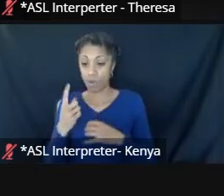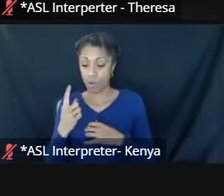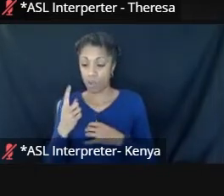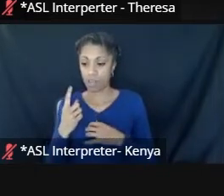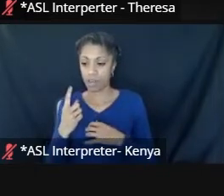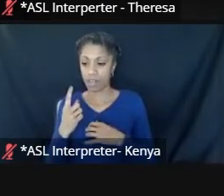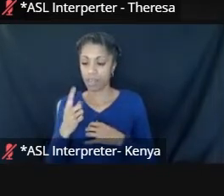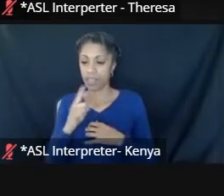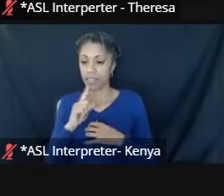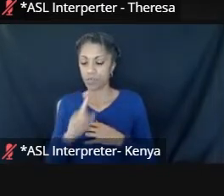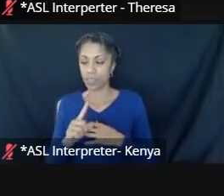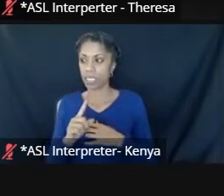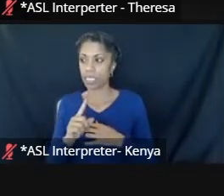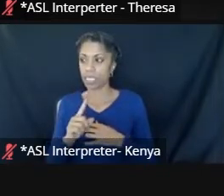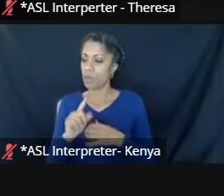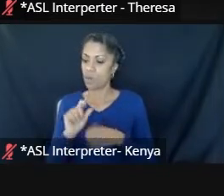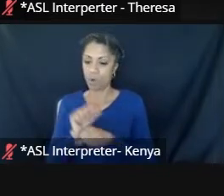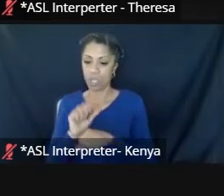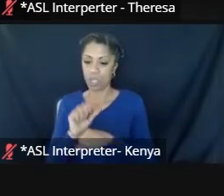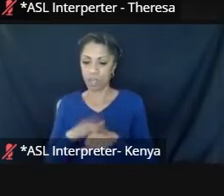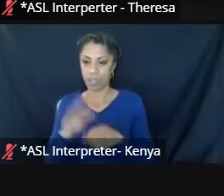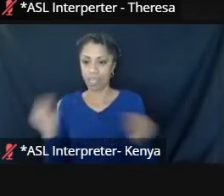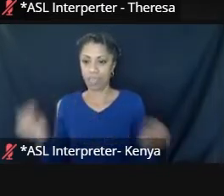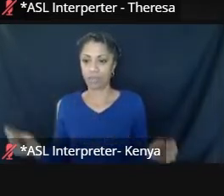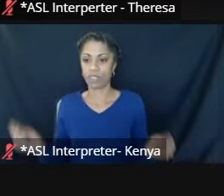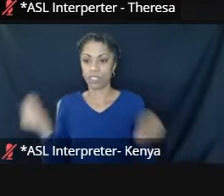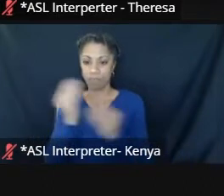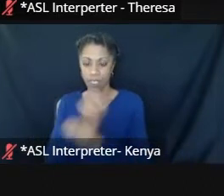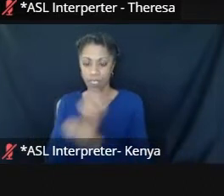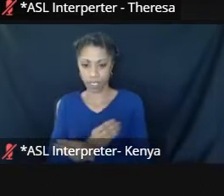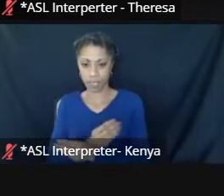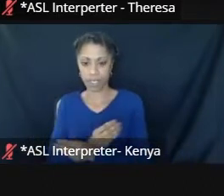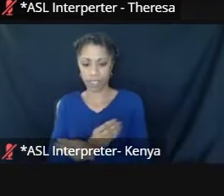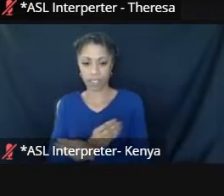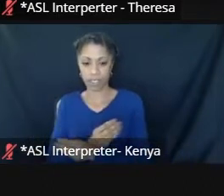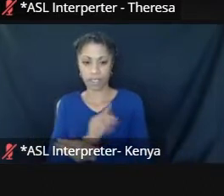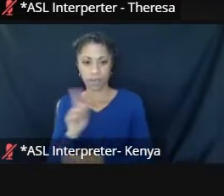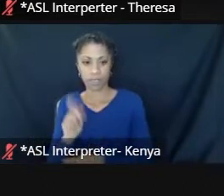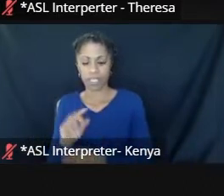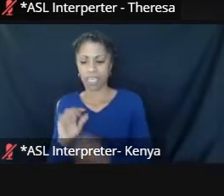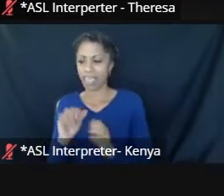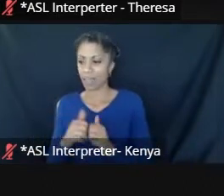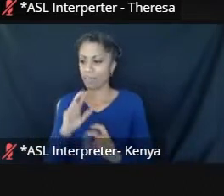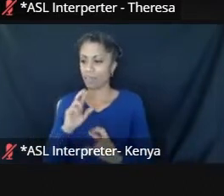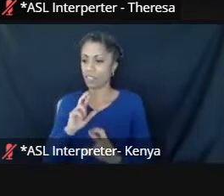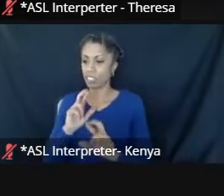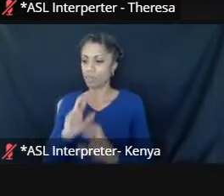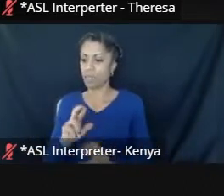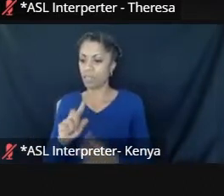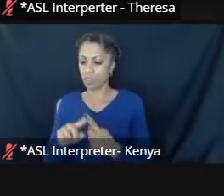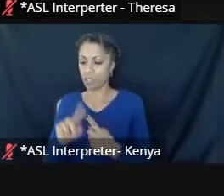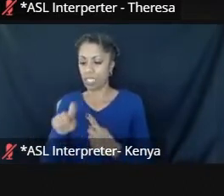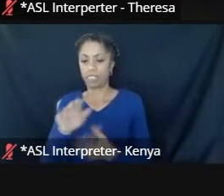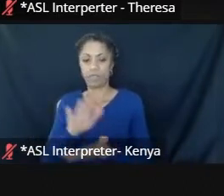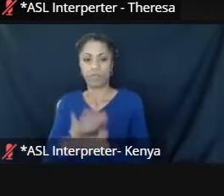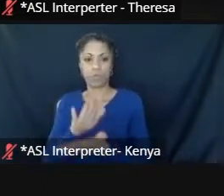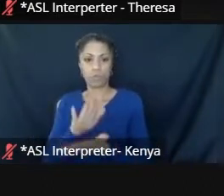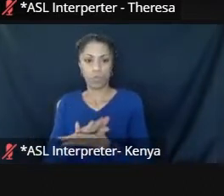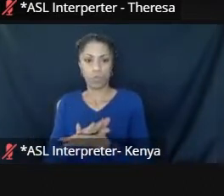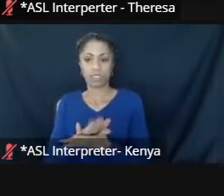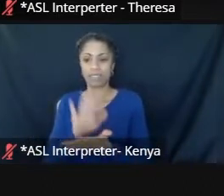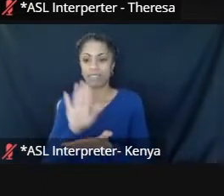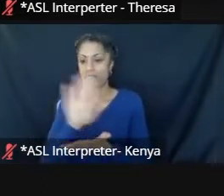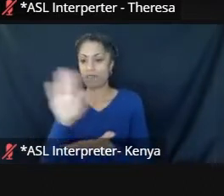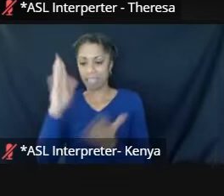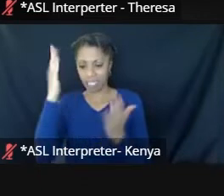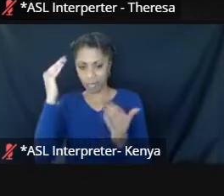reciprocity question. How can we be responsive to the needs of our schools and communities? How can we be responsive to their expectations? So if you